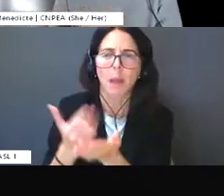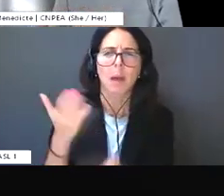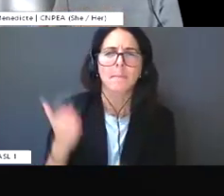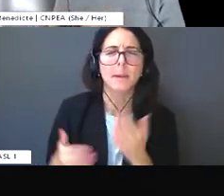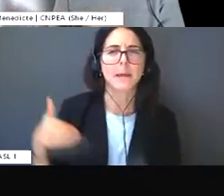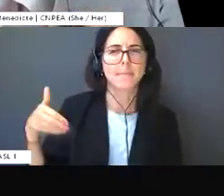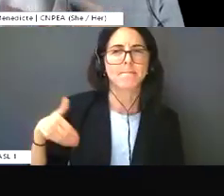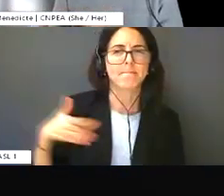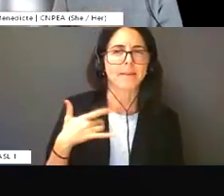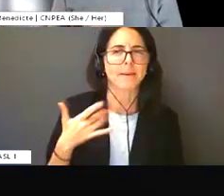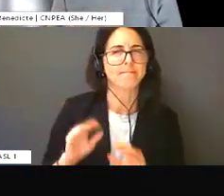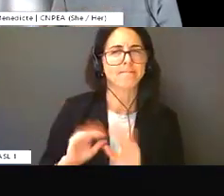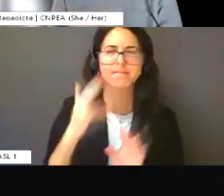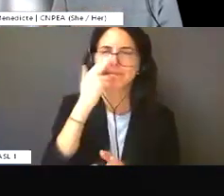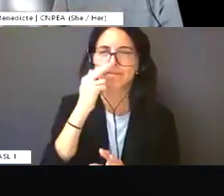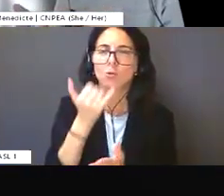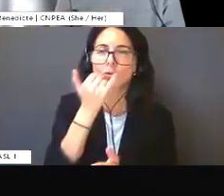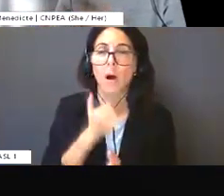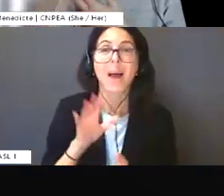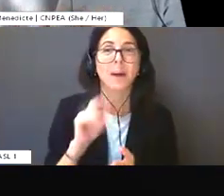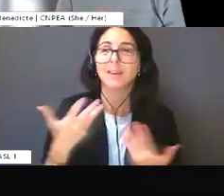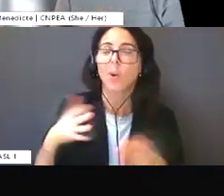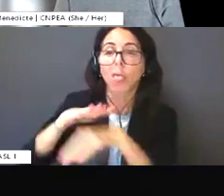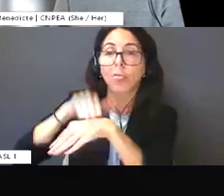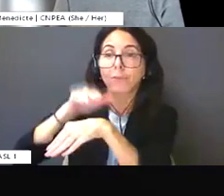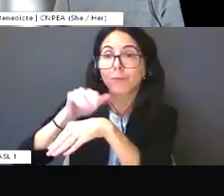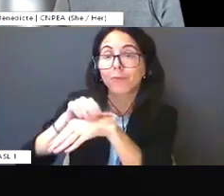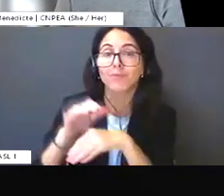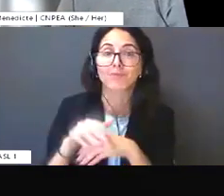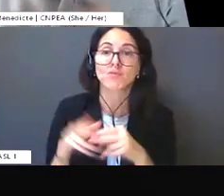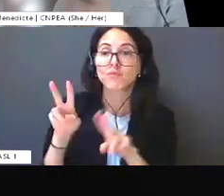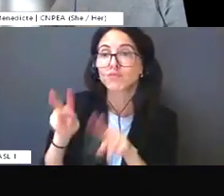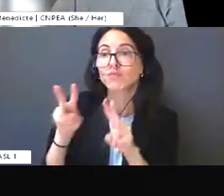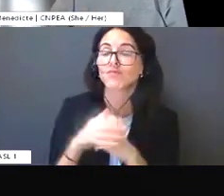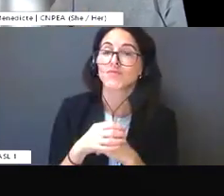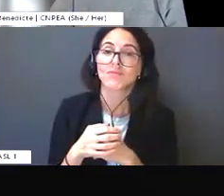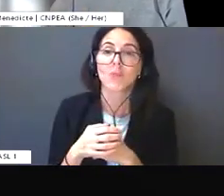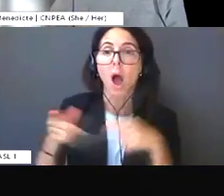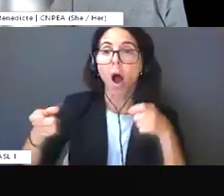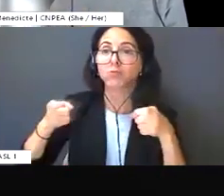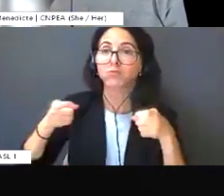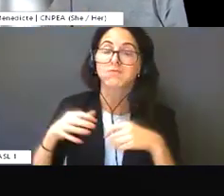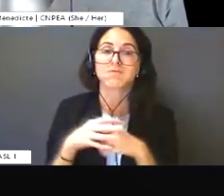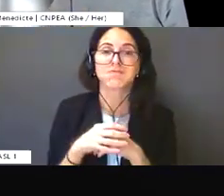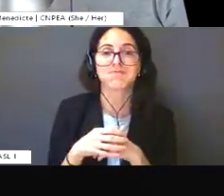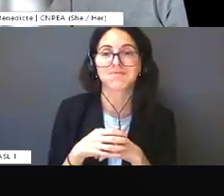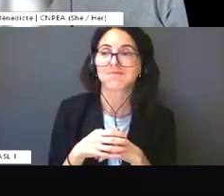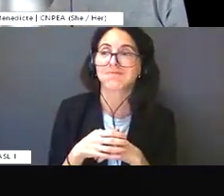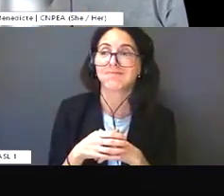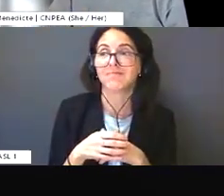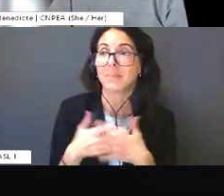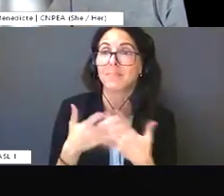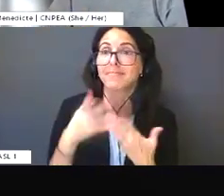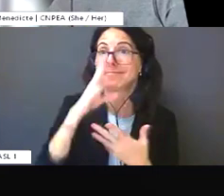were explaining, which is not wanting to paternalize and, have this compassionate ageism and kind of overriding maybe the wishes of the person who